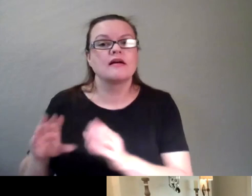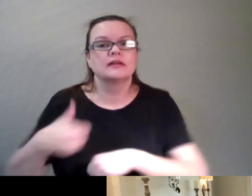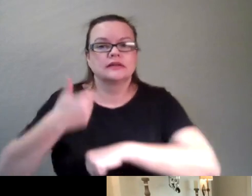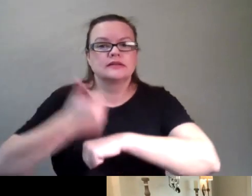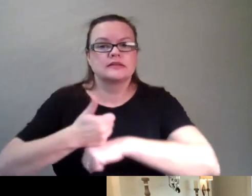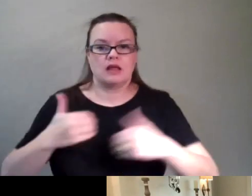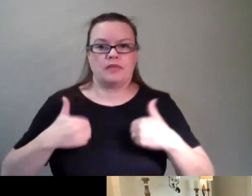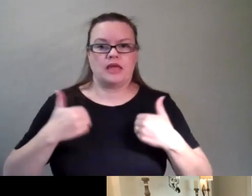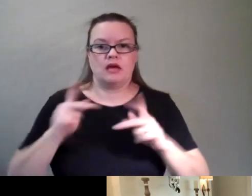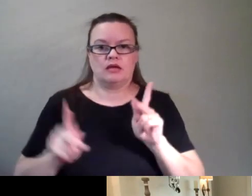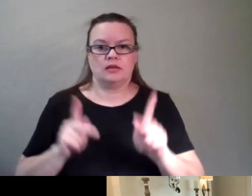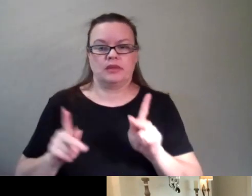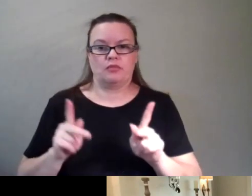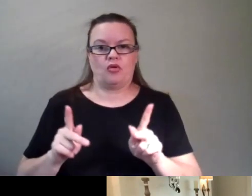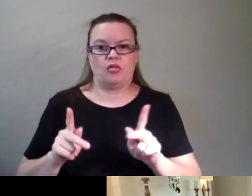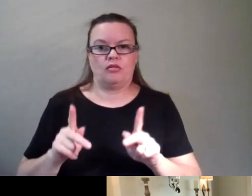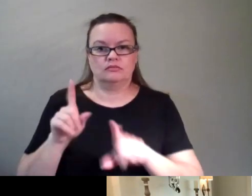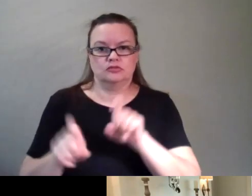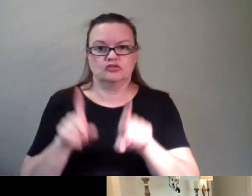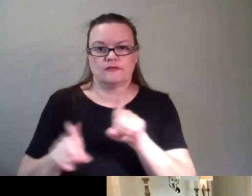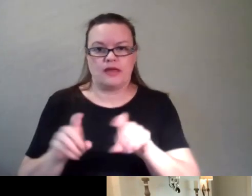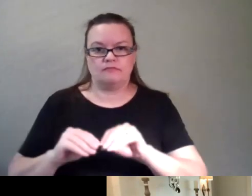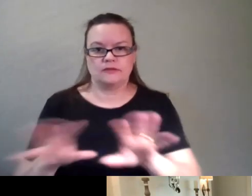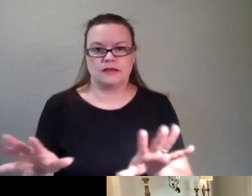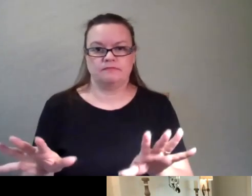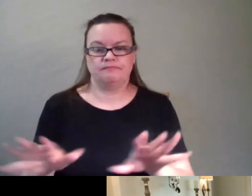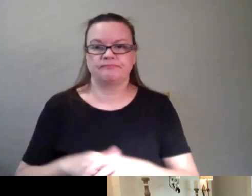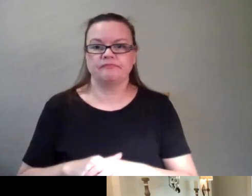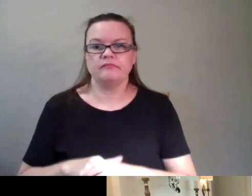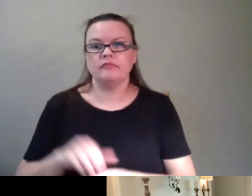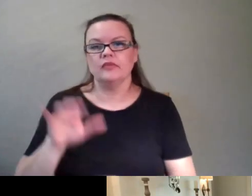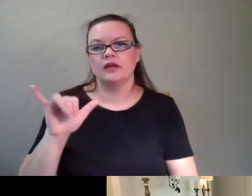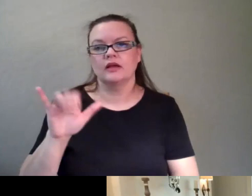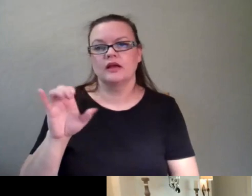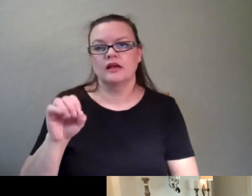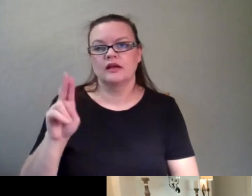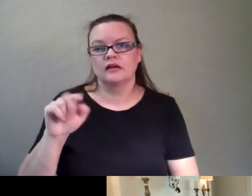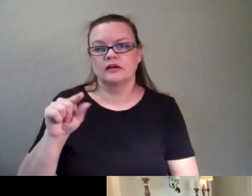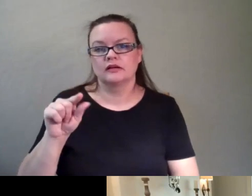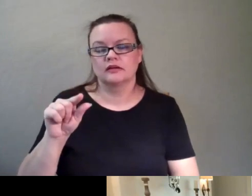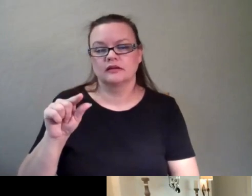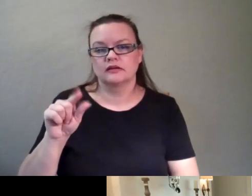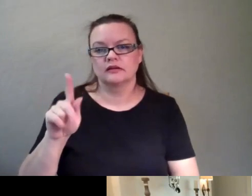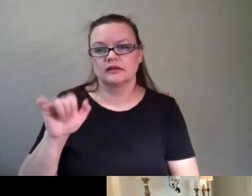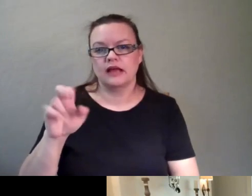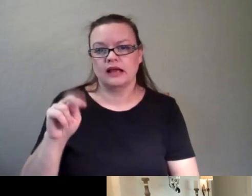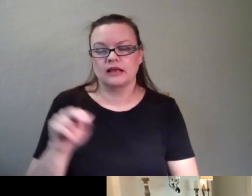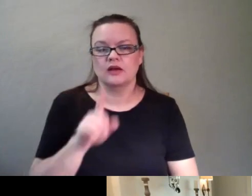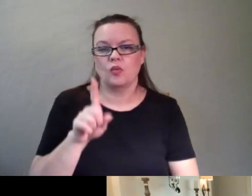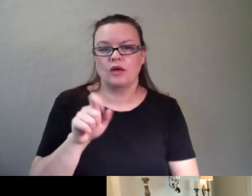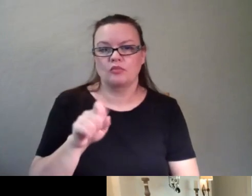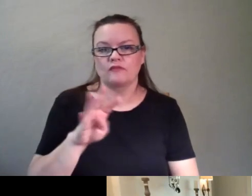on Sunday before the Tuesday election, had Youngkin at 2.1% and he got 2.4%.